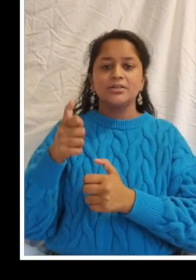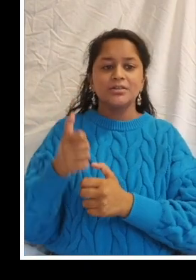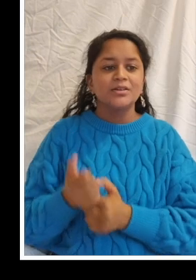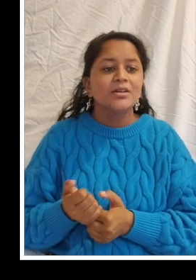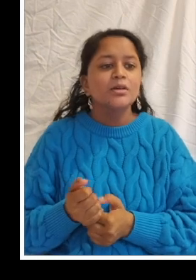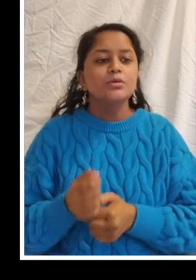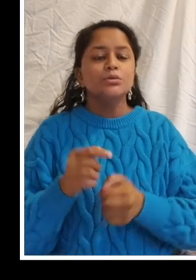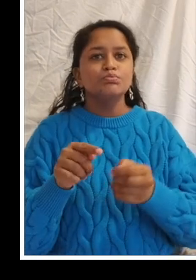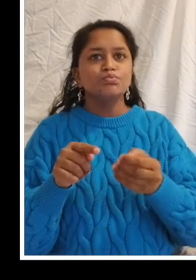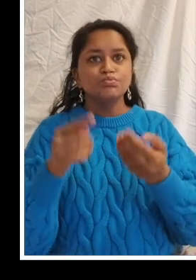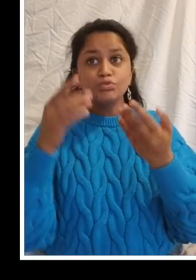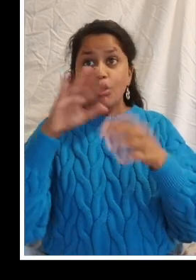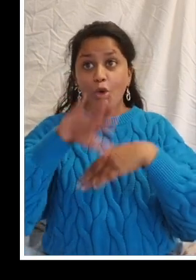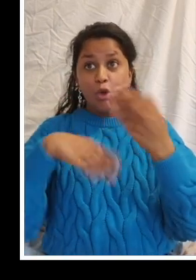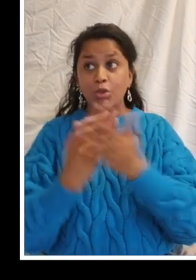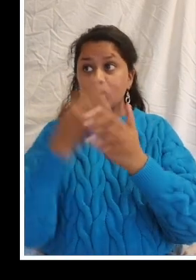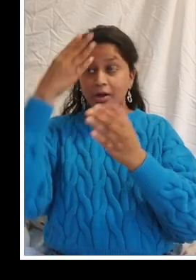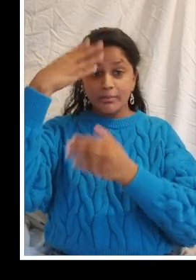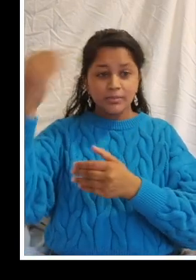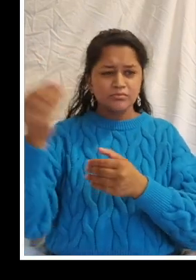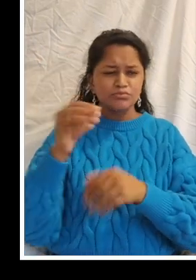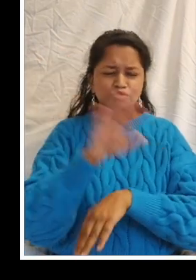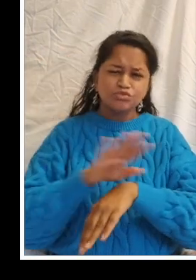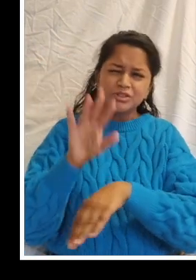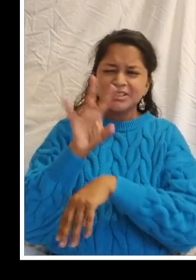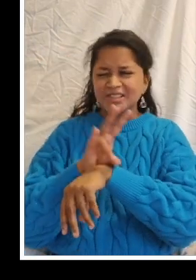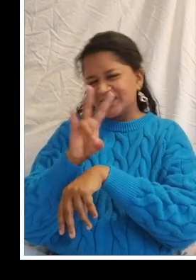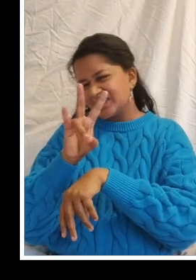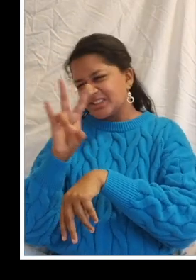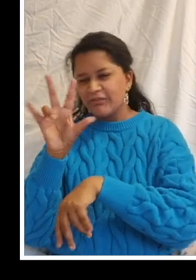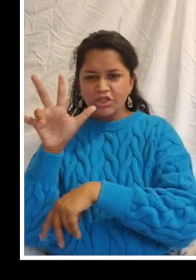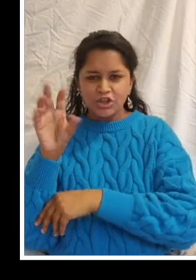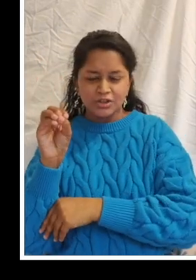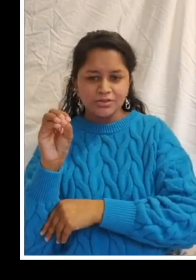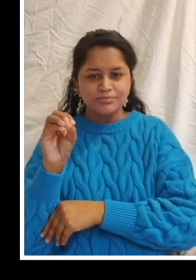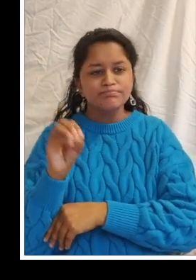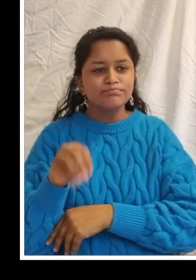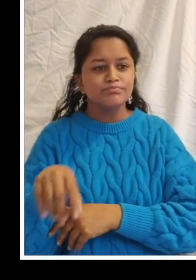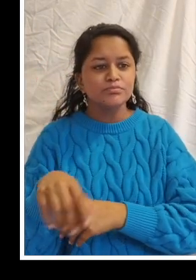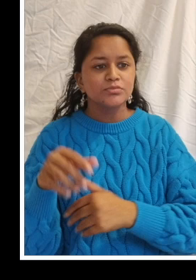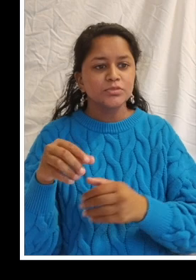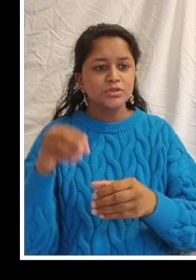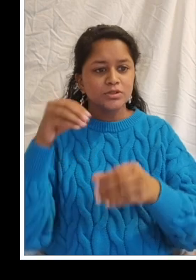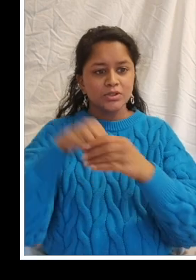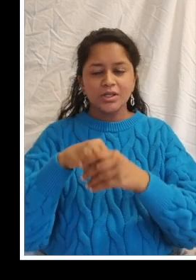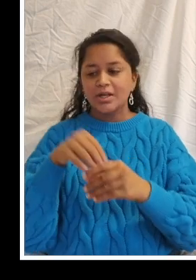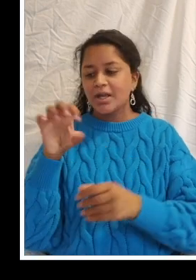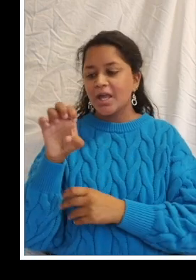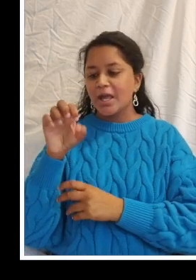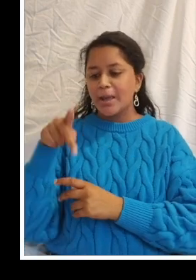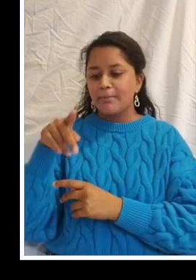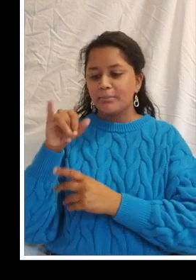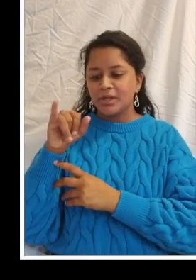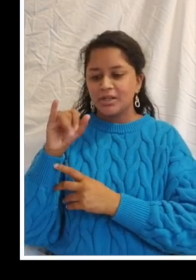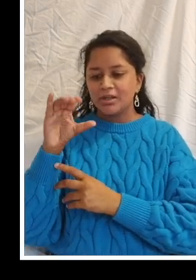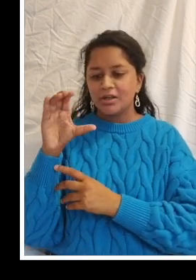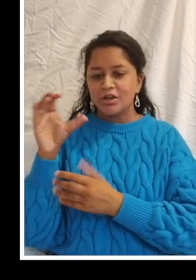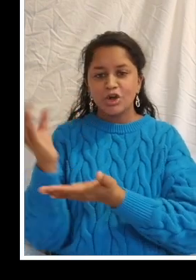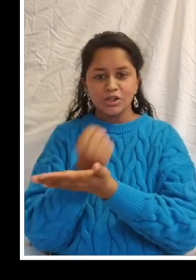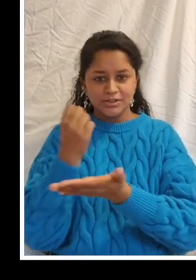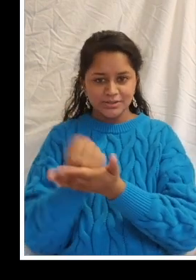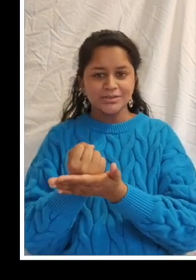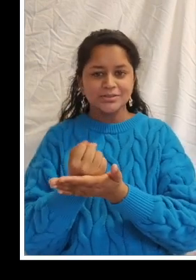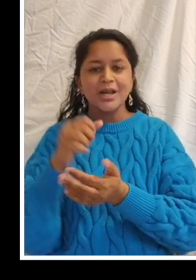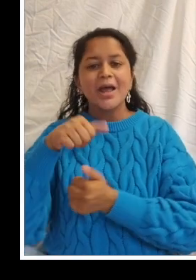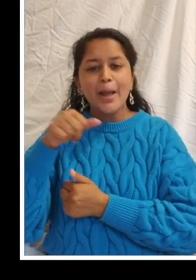right now, we'll do a click, and then after they've all come out, which is normally around 7:30, we'll put them into this app we use